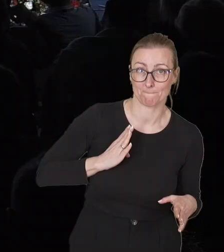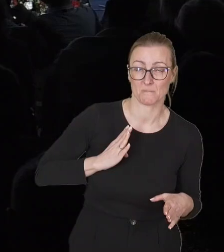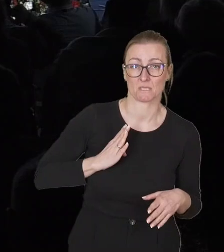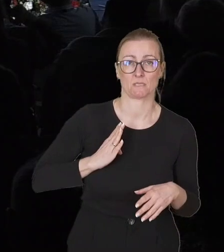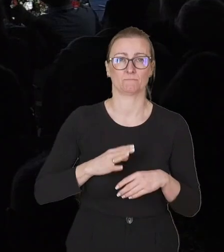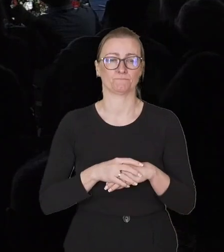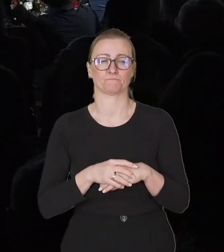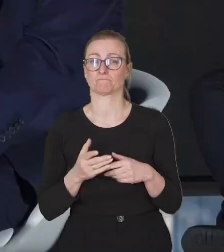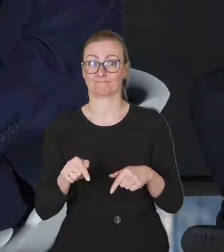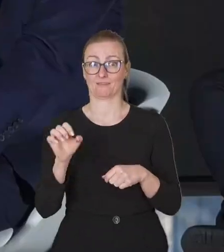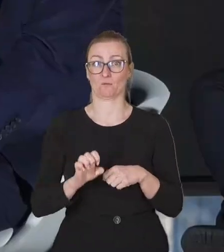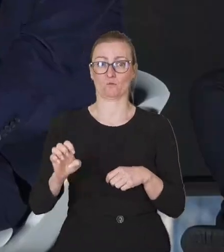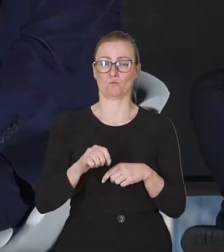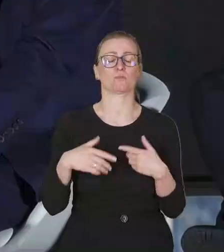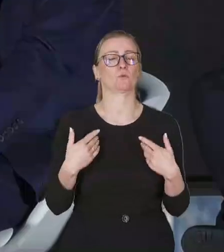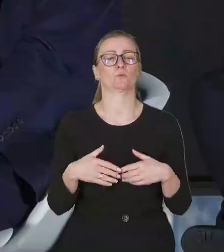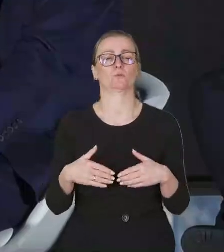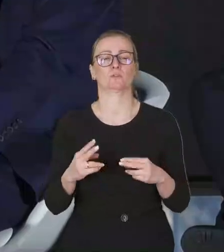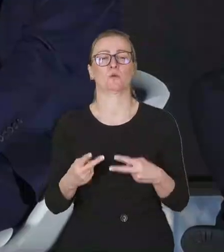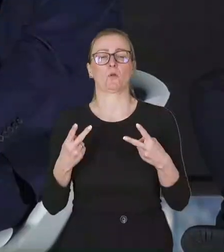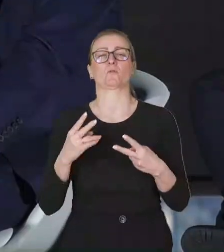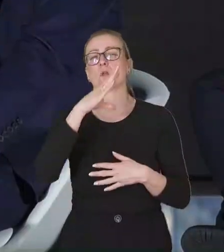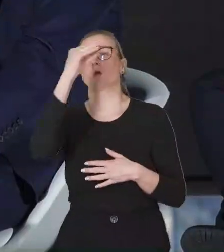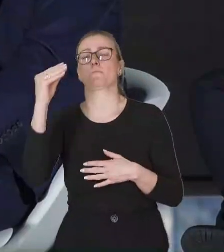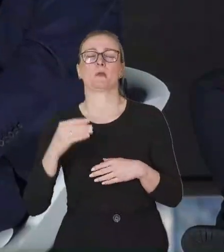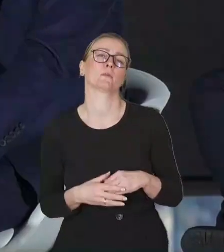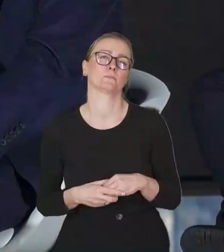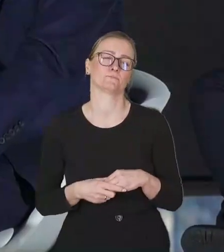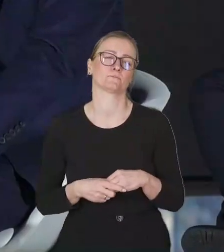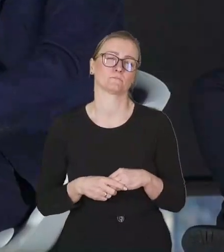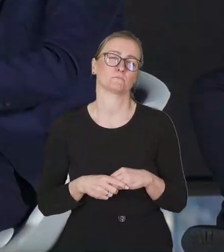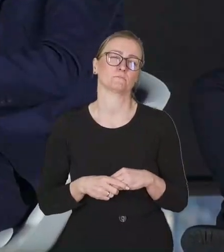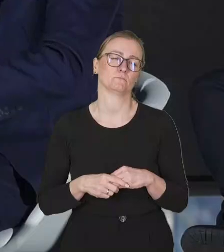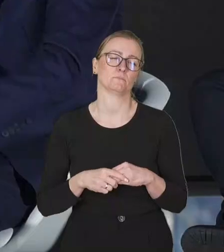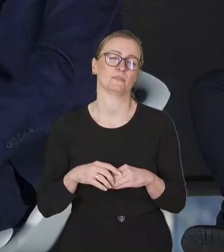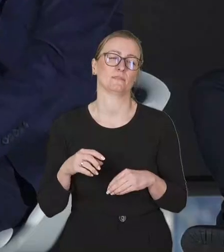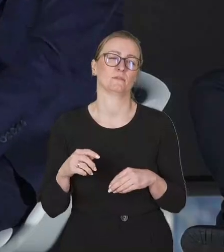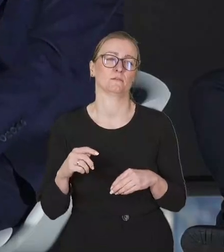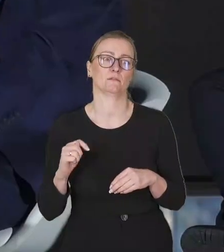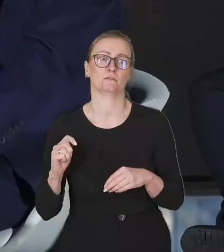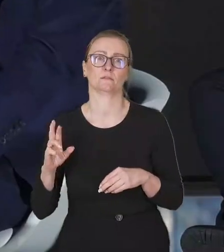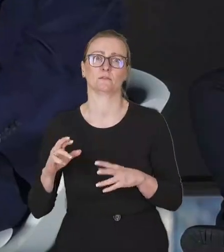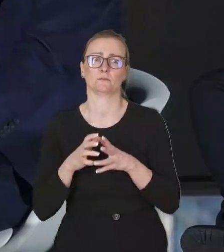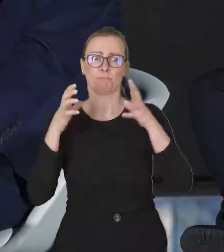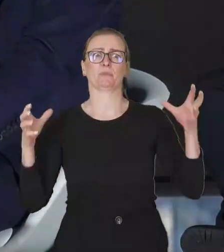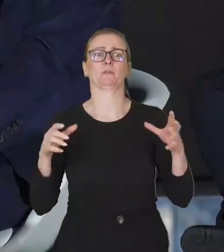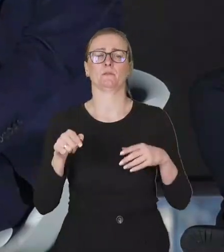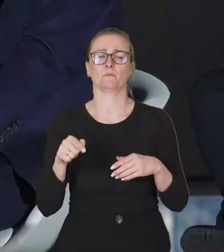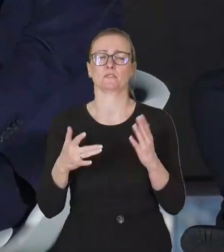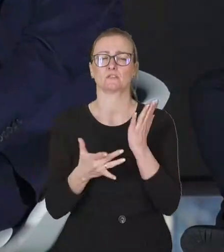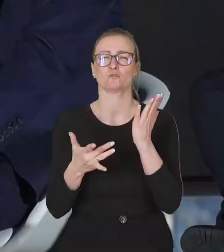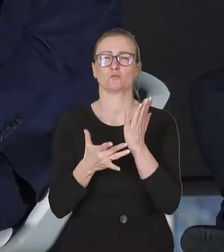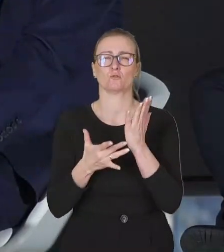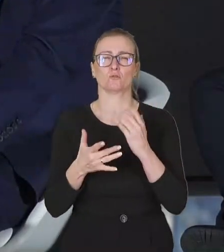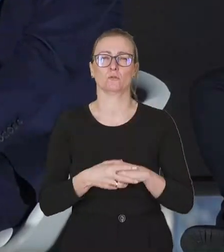But what's missing? I think that we are a bit too open. So Wolfgang mentioned that single market was created